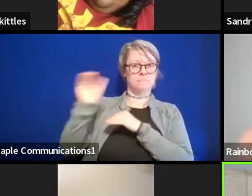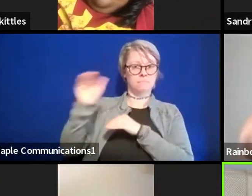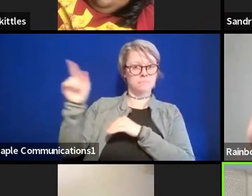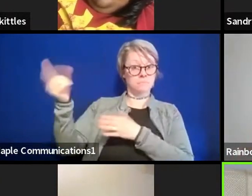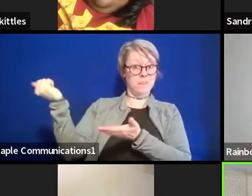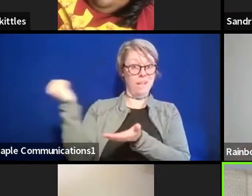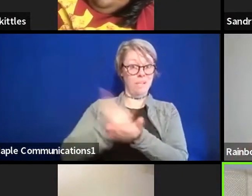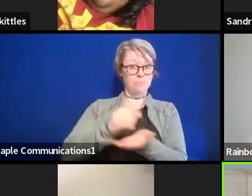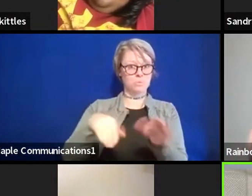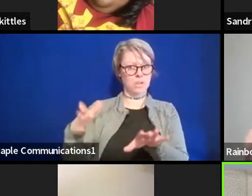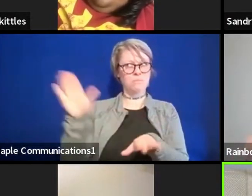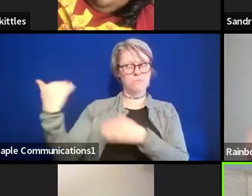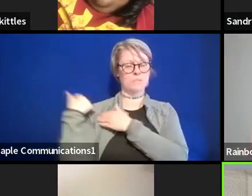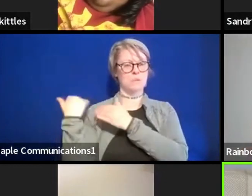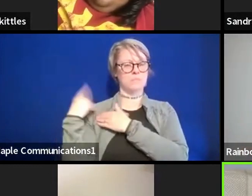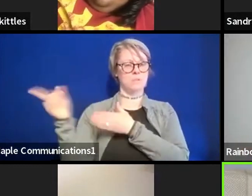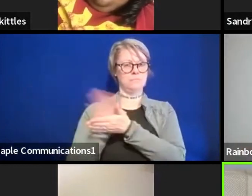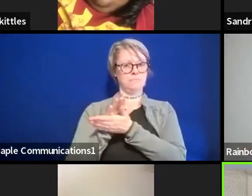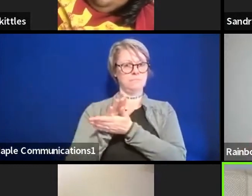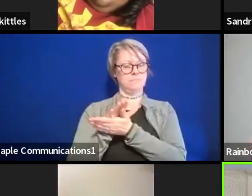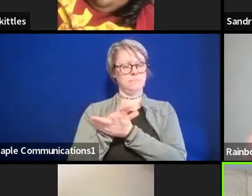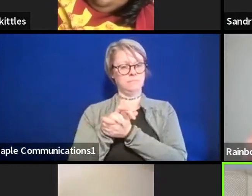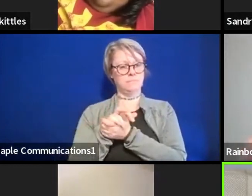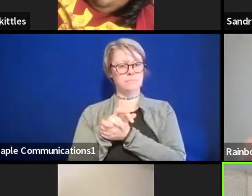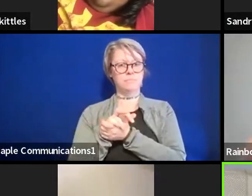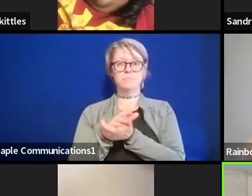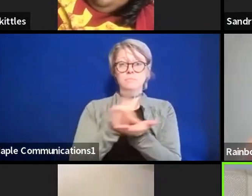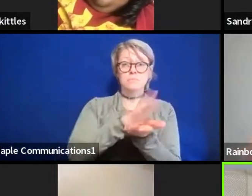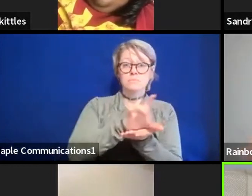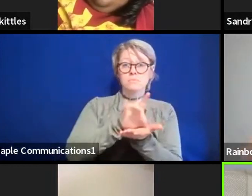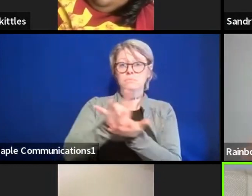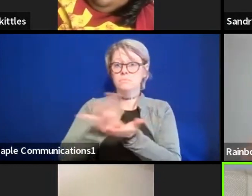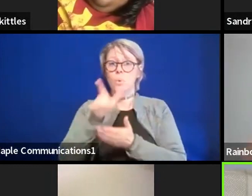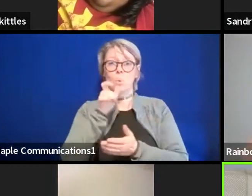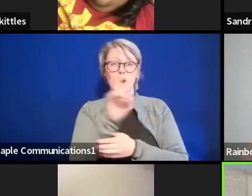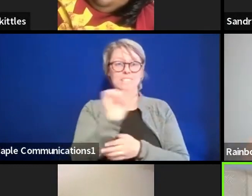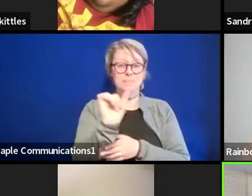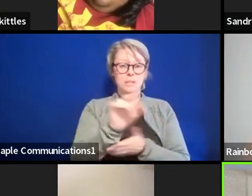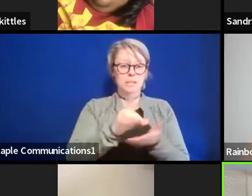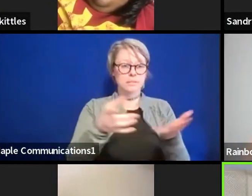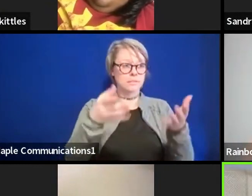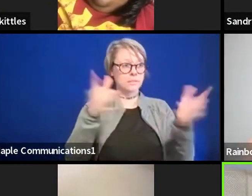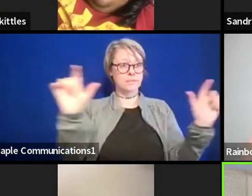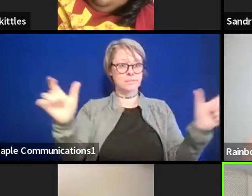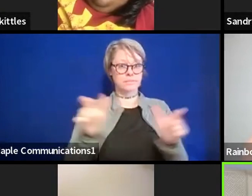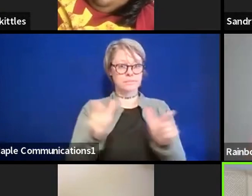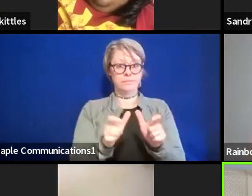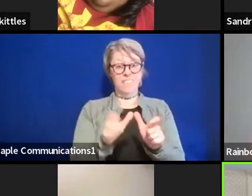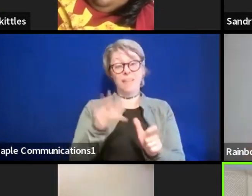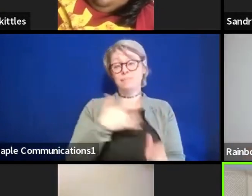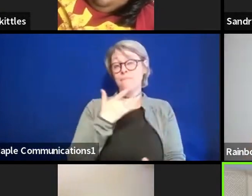same. Wiping out certain ethnics and populations is not the answer to do it. That's how I'm looking at